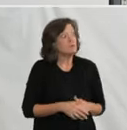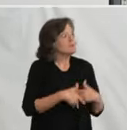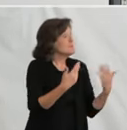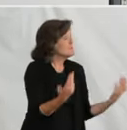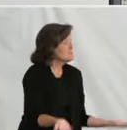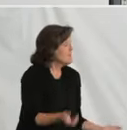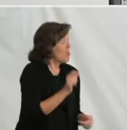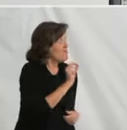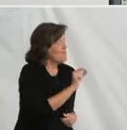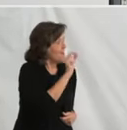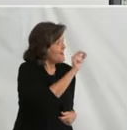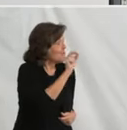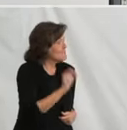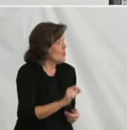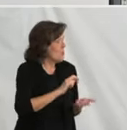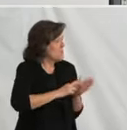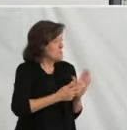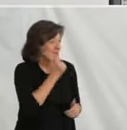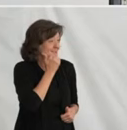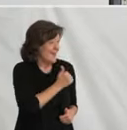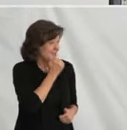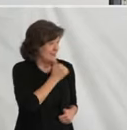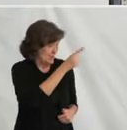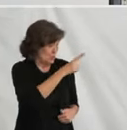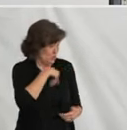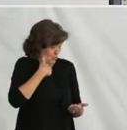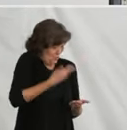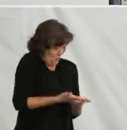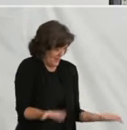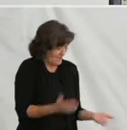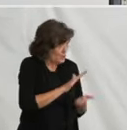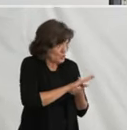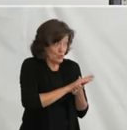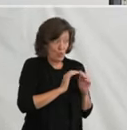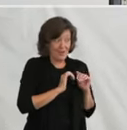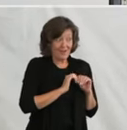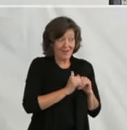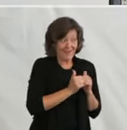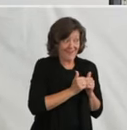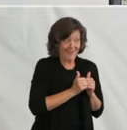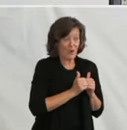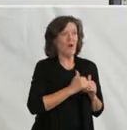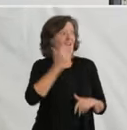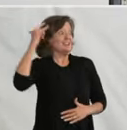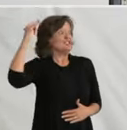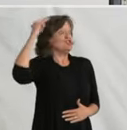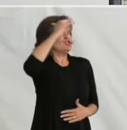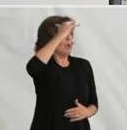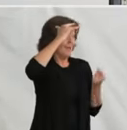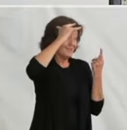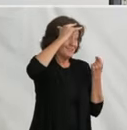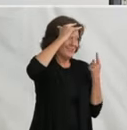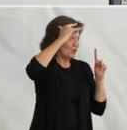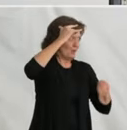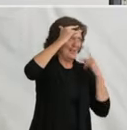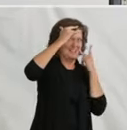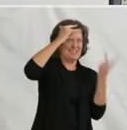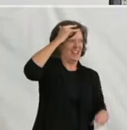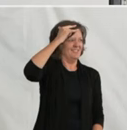she must come to school every day in her invisible jet. And if she comes to school in her